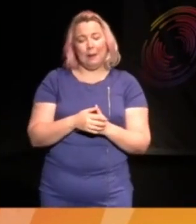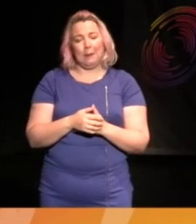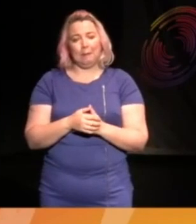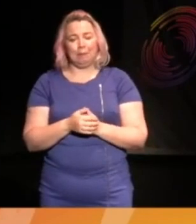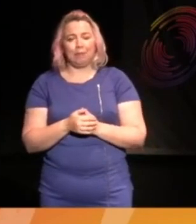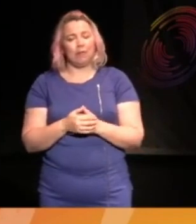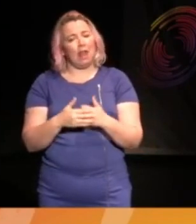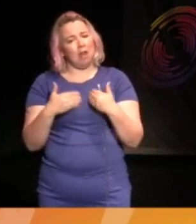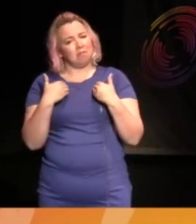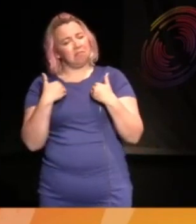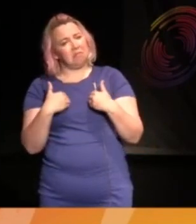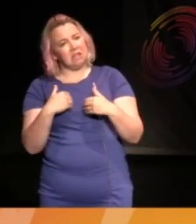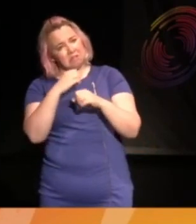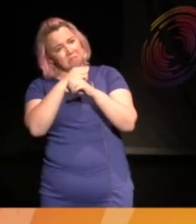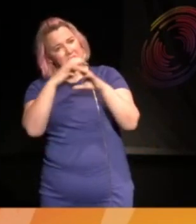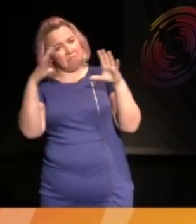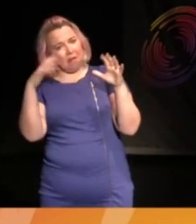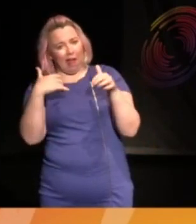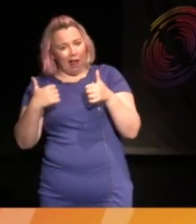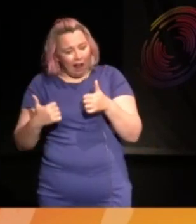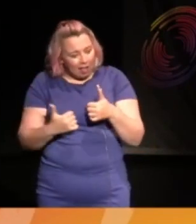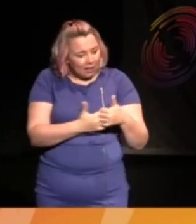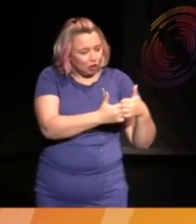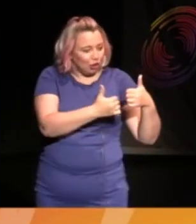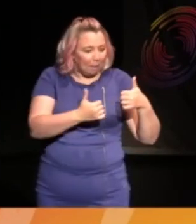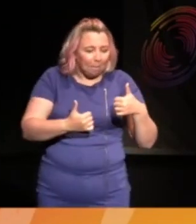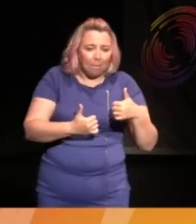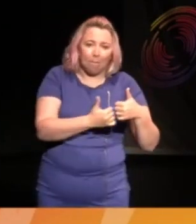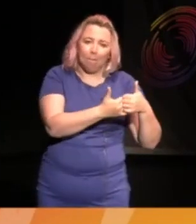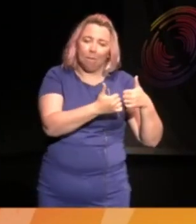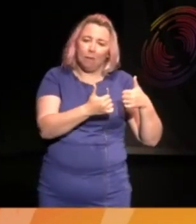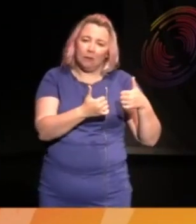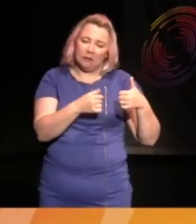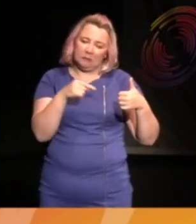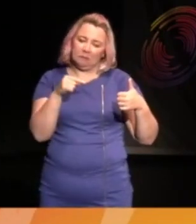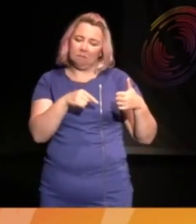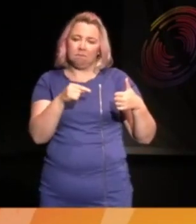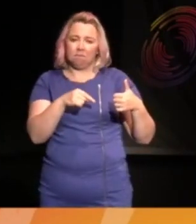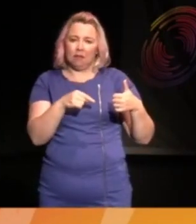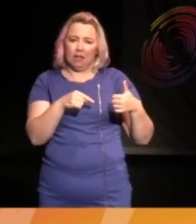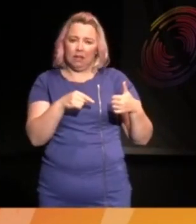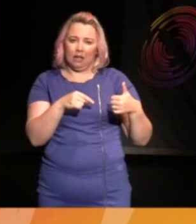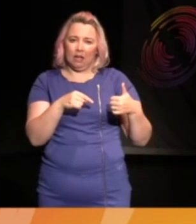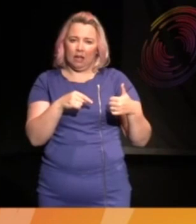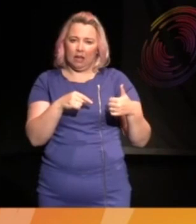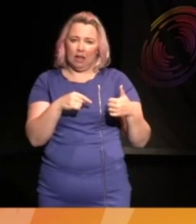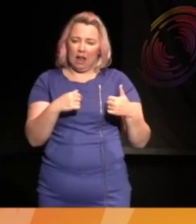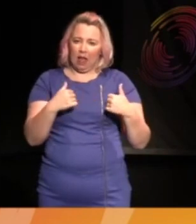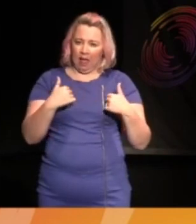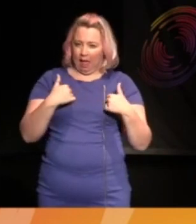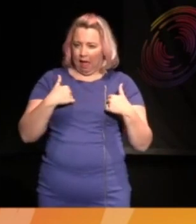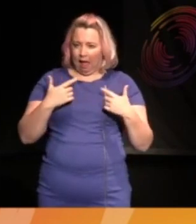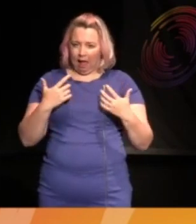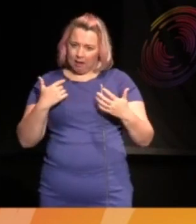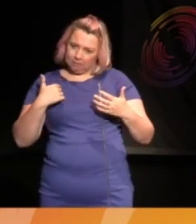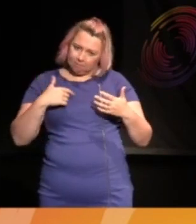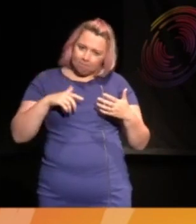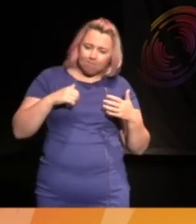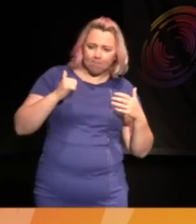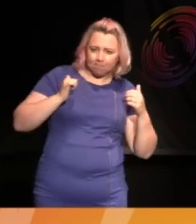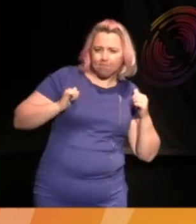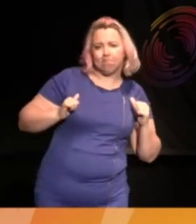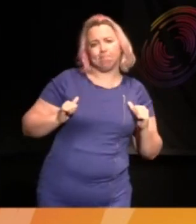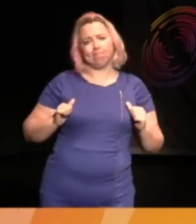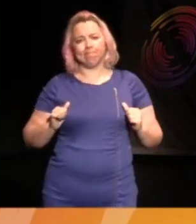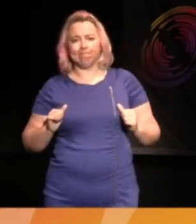me, allyship, it looks like somebody putting their own skin in the game. So as